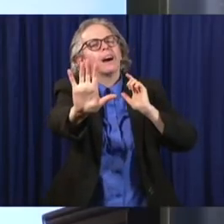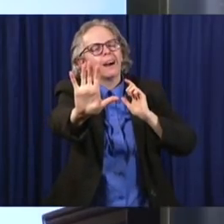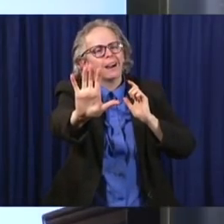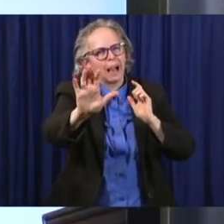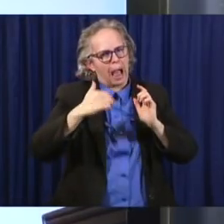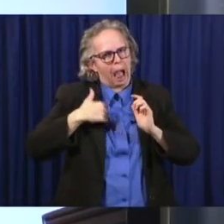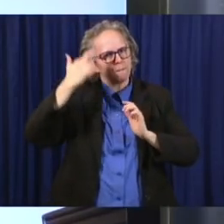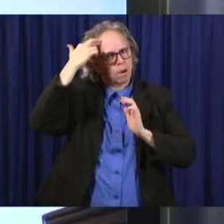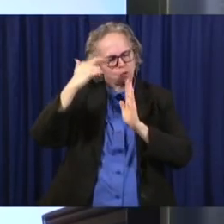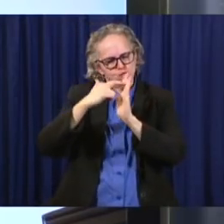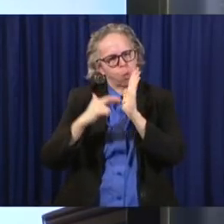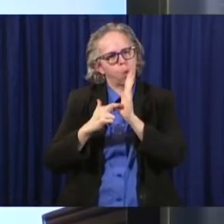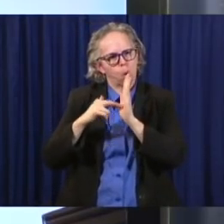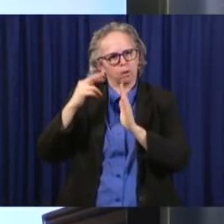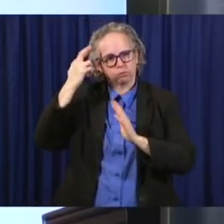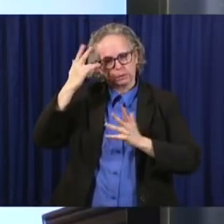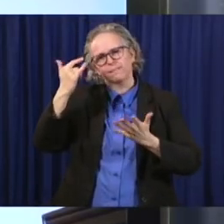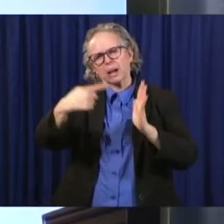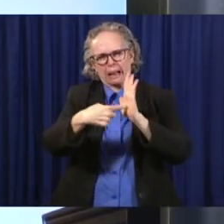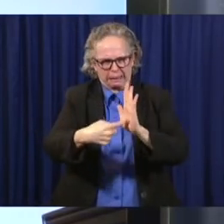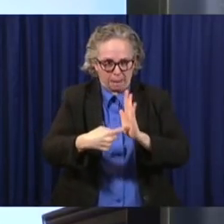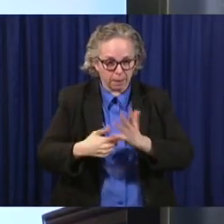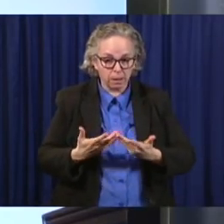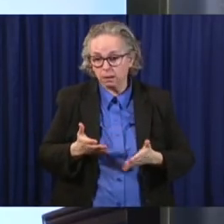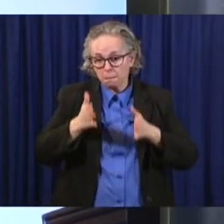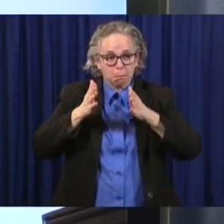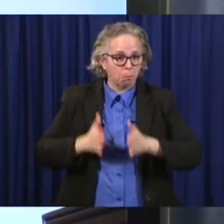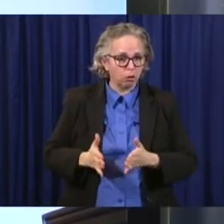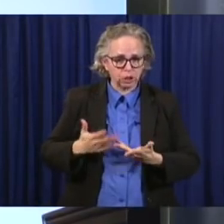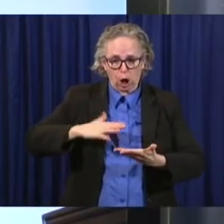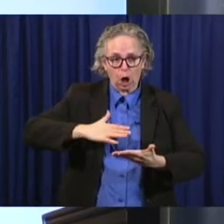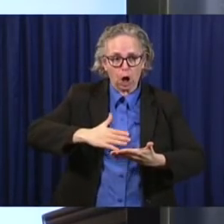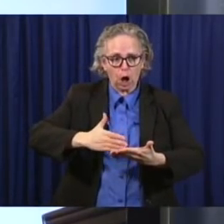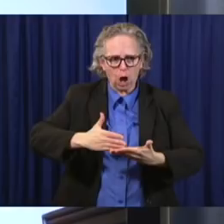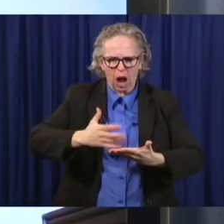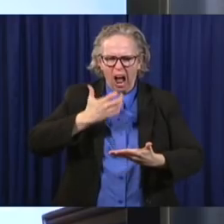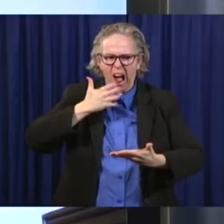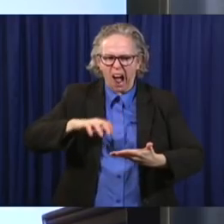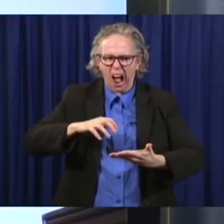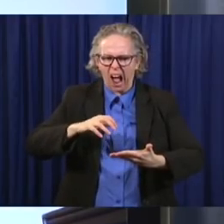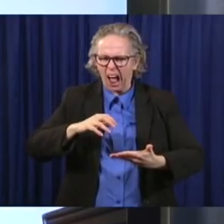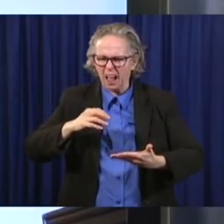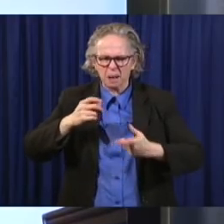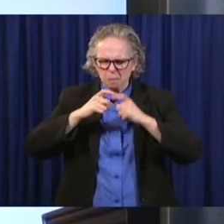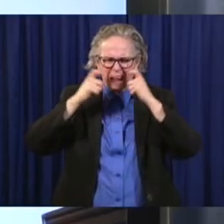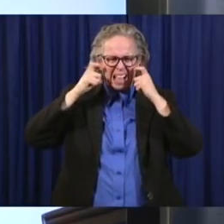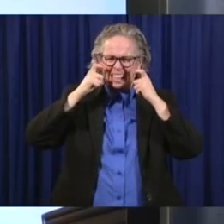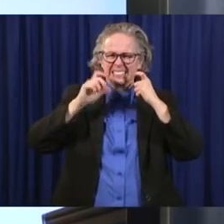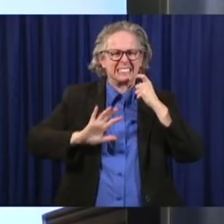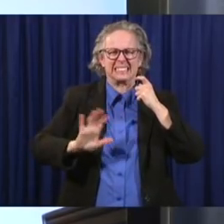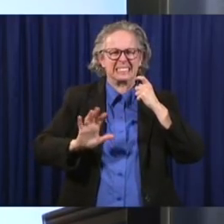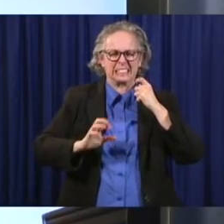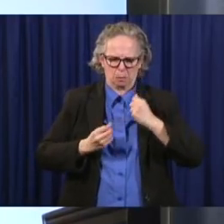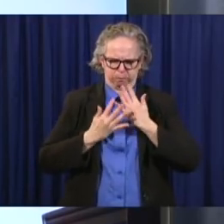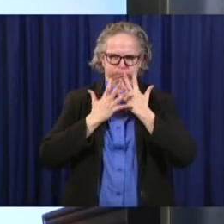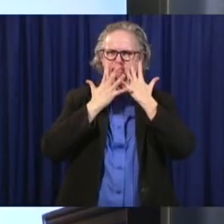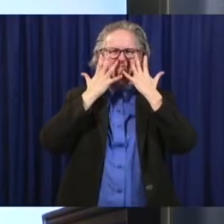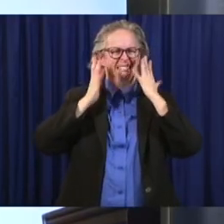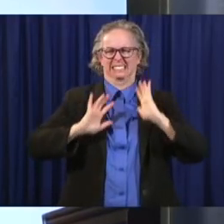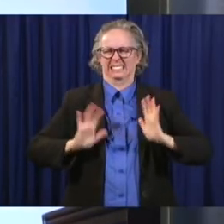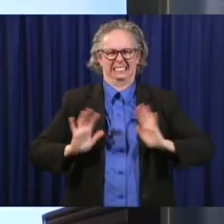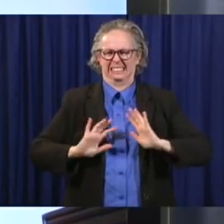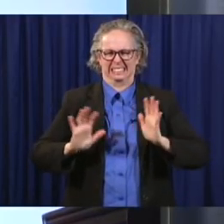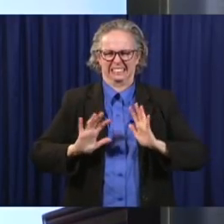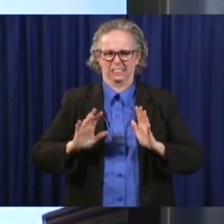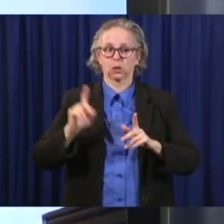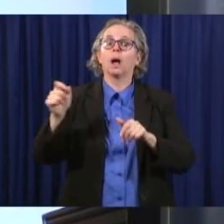someone standing over a hot grill wearing a mask. So just understand that these restaurants are complying, but there are some exceptions that will